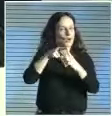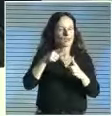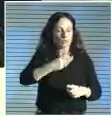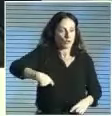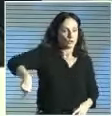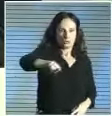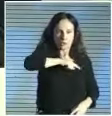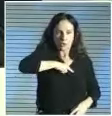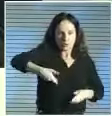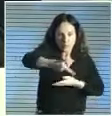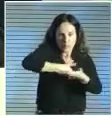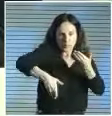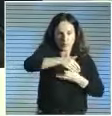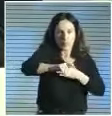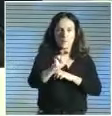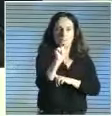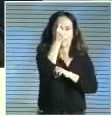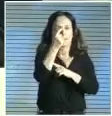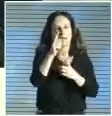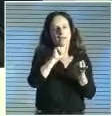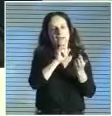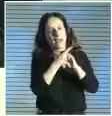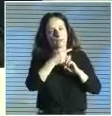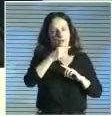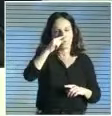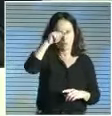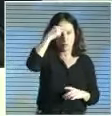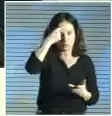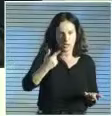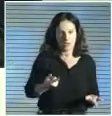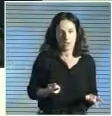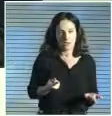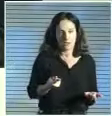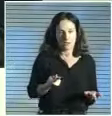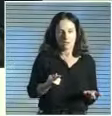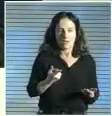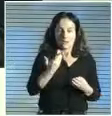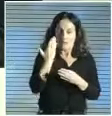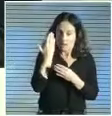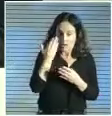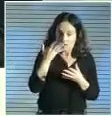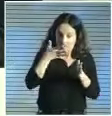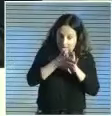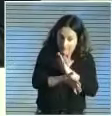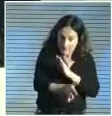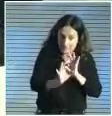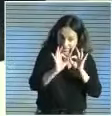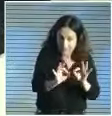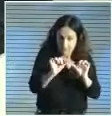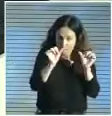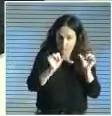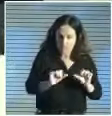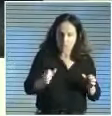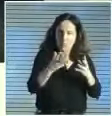normally, under this approach, they understand better than when you speak about environment. Because when you